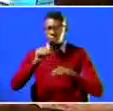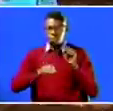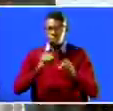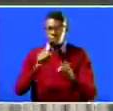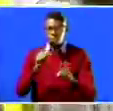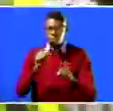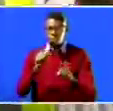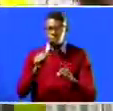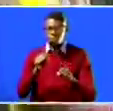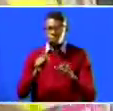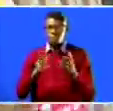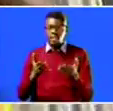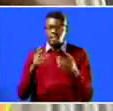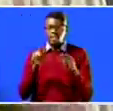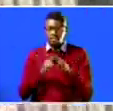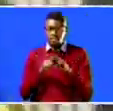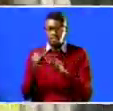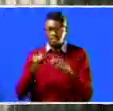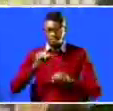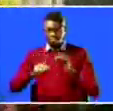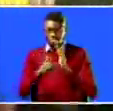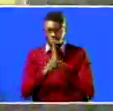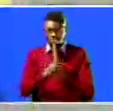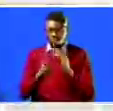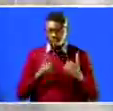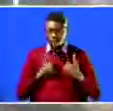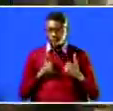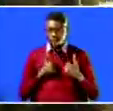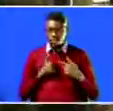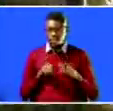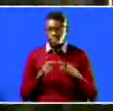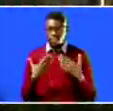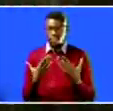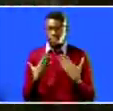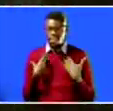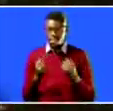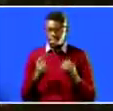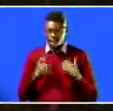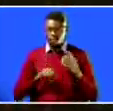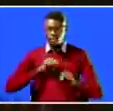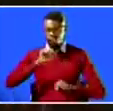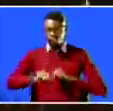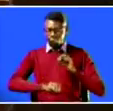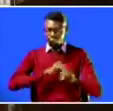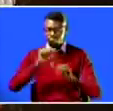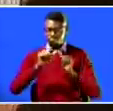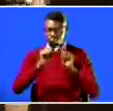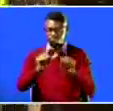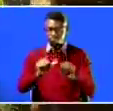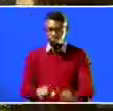painfully. All she has is her cycling skill and good health to keep pedaling.